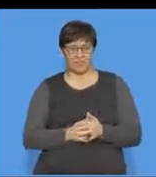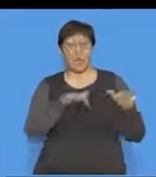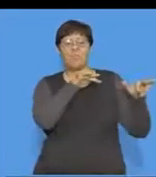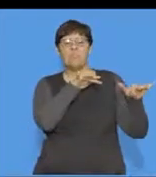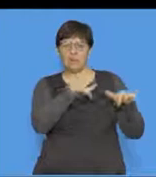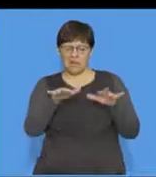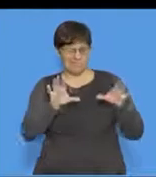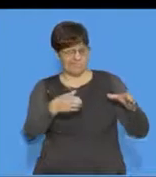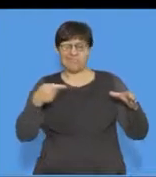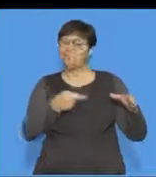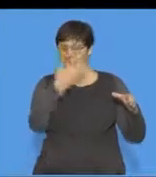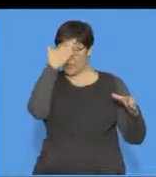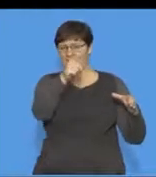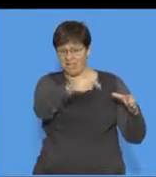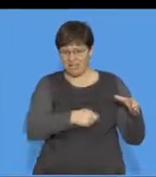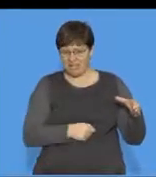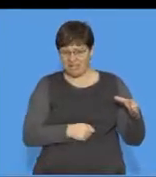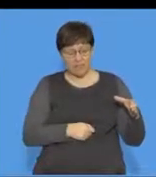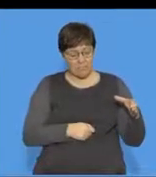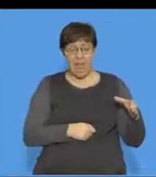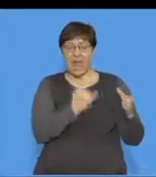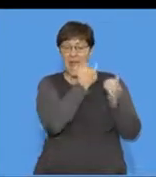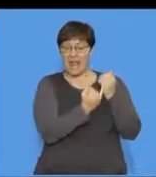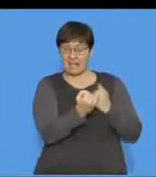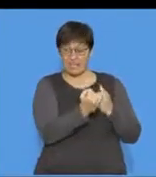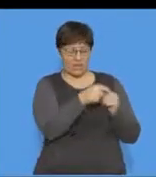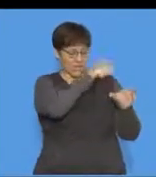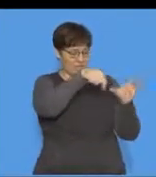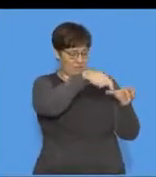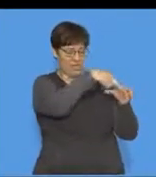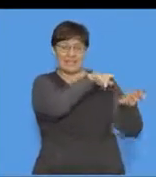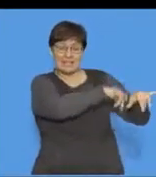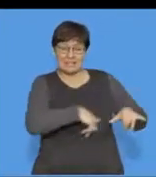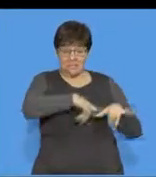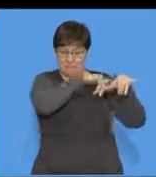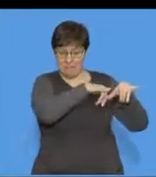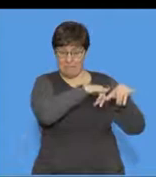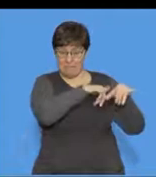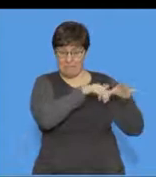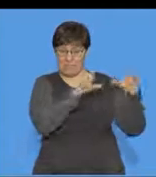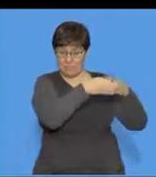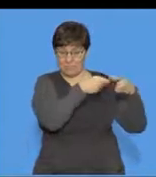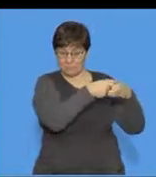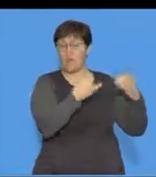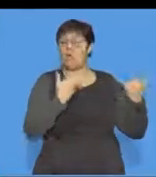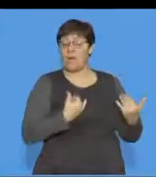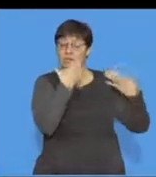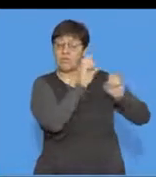population is. It's a group of individuals of the same species, and in this case,